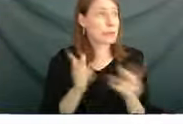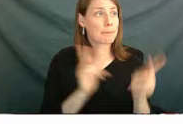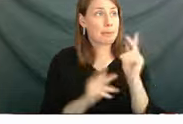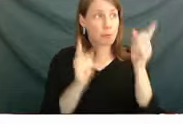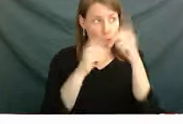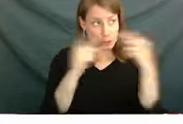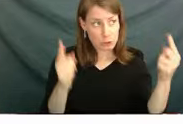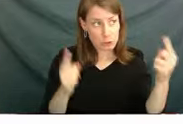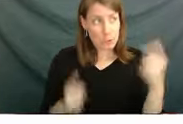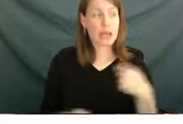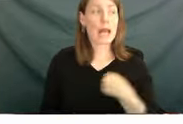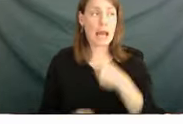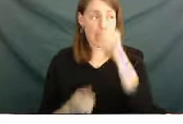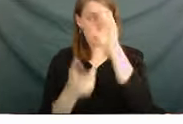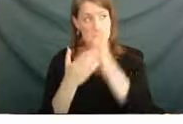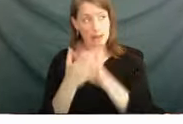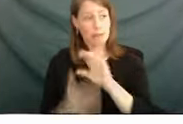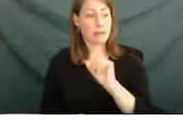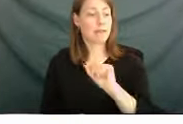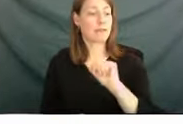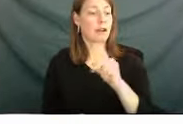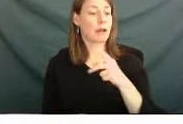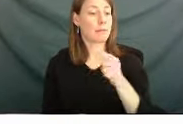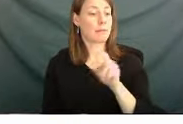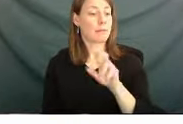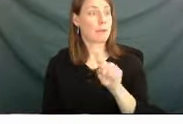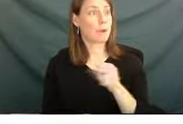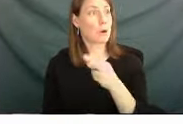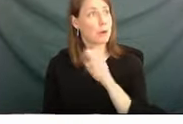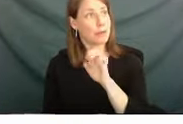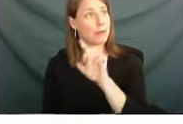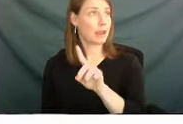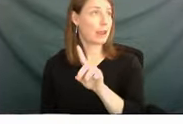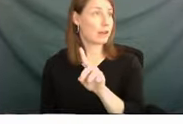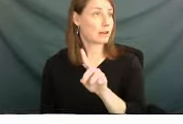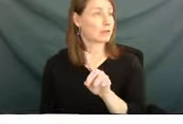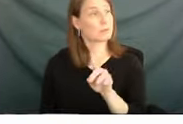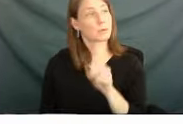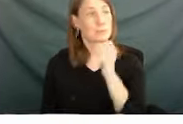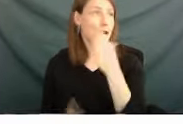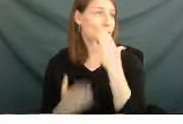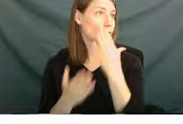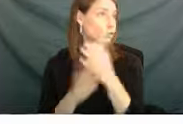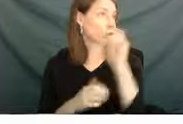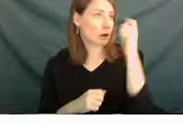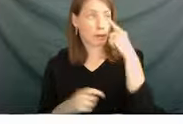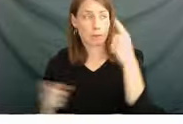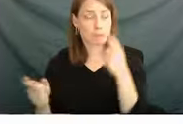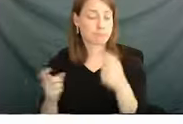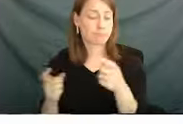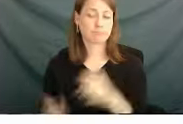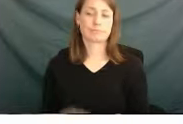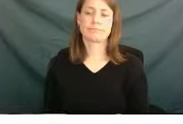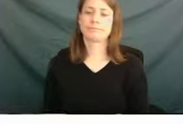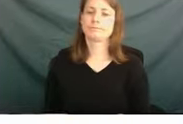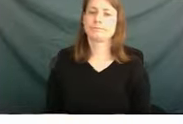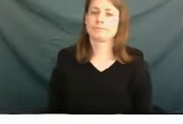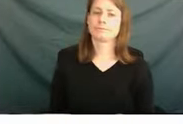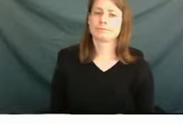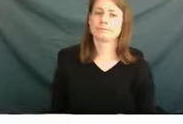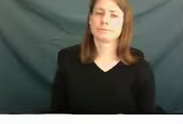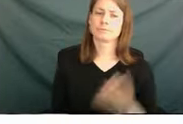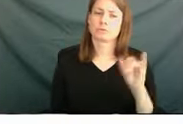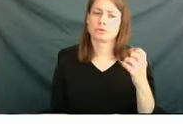using more student inquiry. One of the things you want time for is you're gifted and talented, but you also want